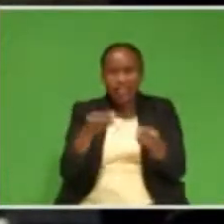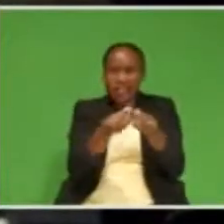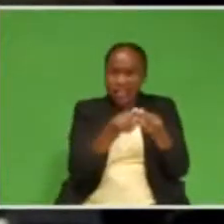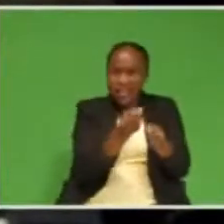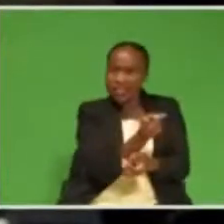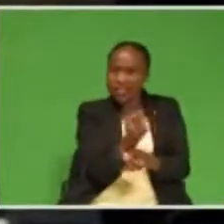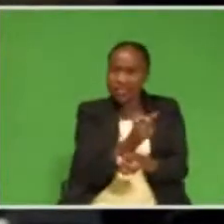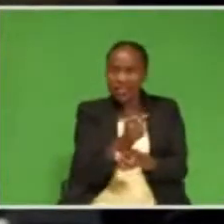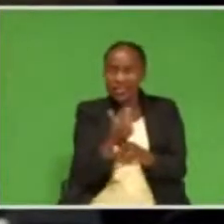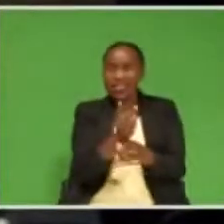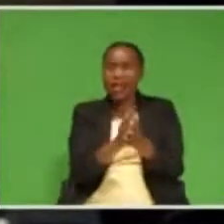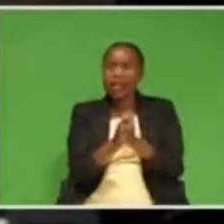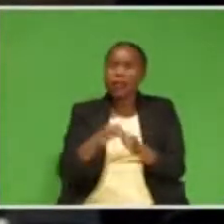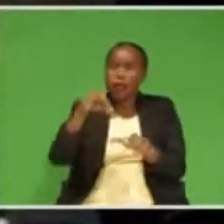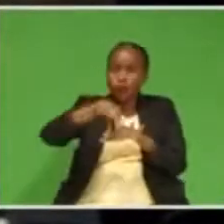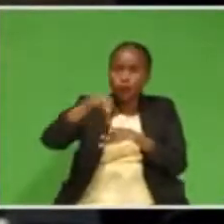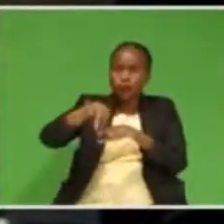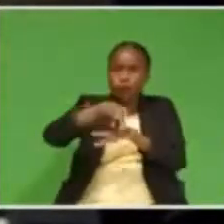over many, many years.